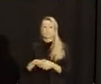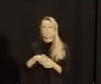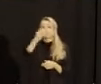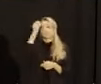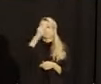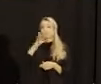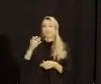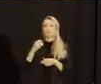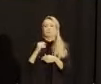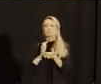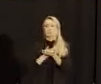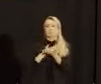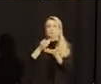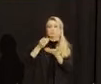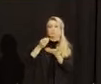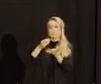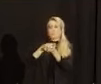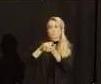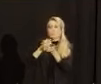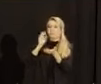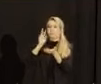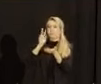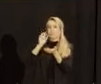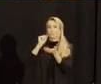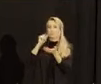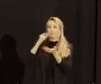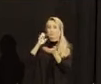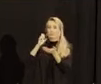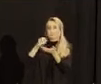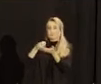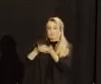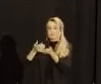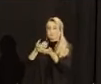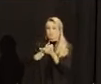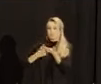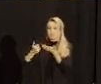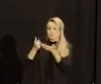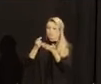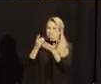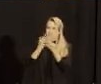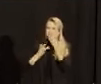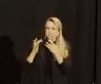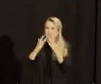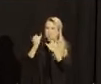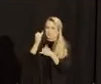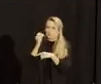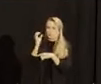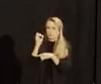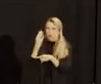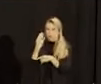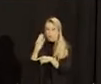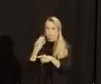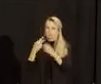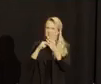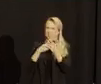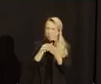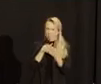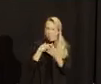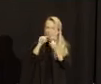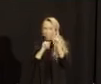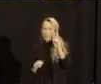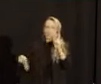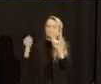policies require us to remain in poverty in order to get the things that we need to survive. So we need to